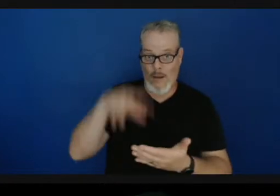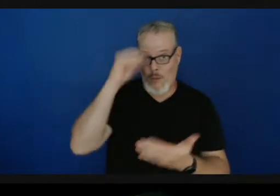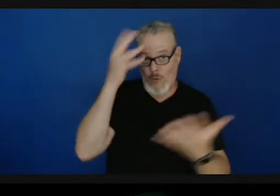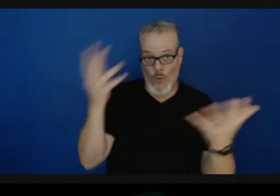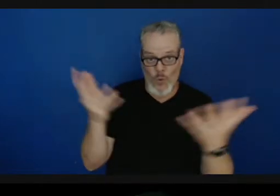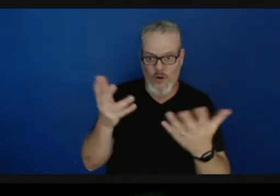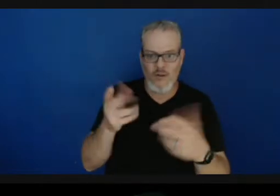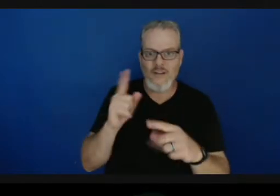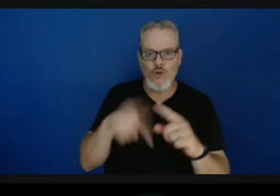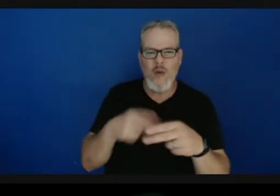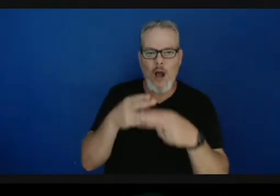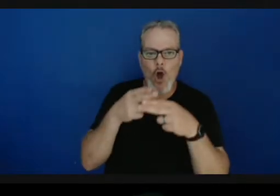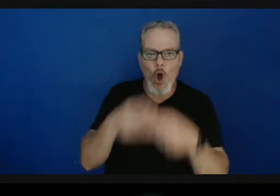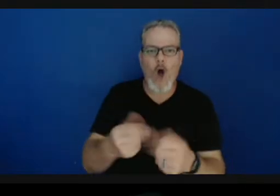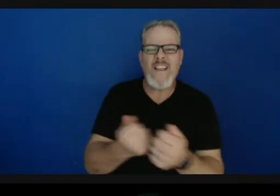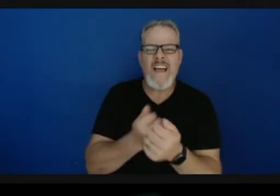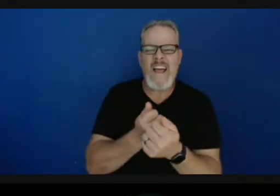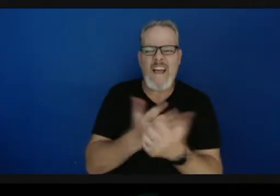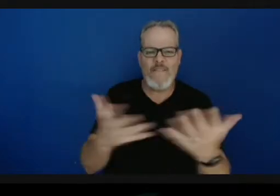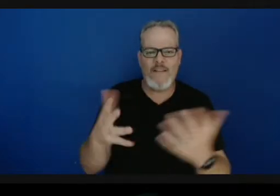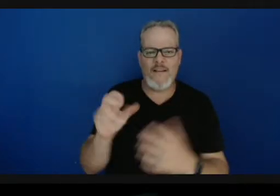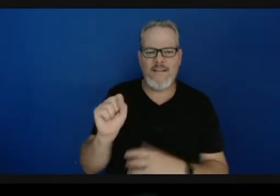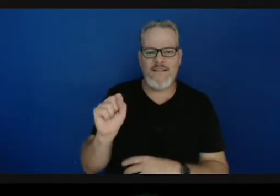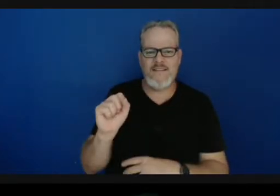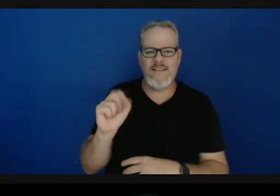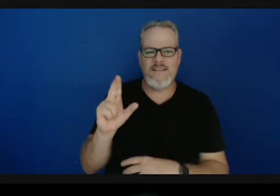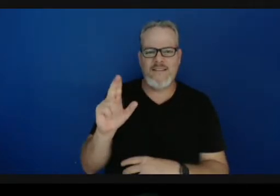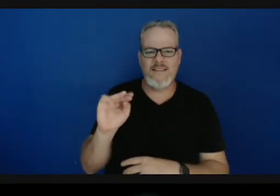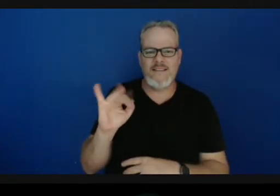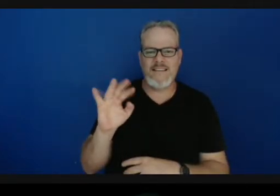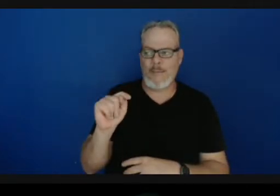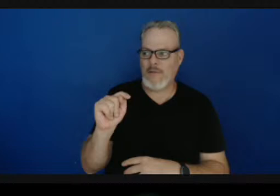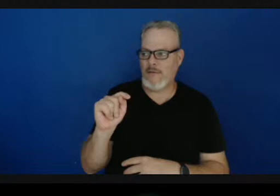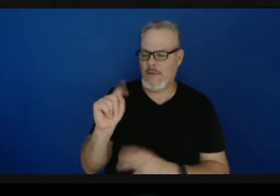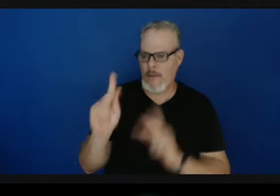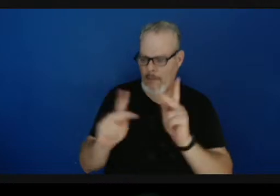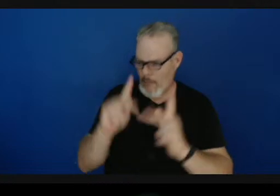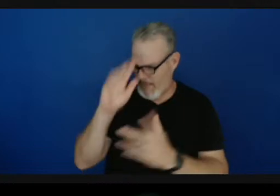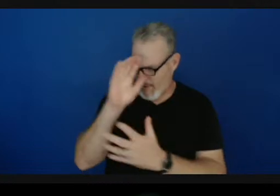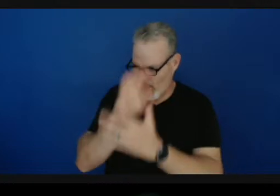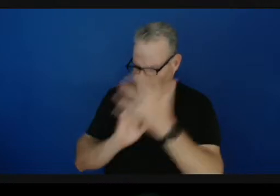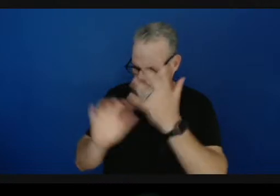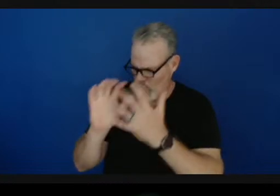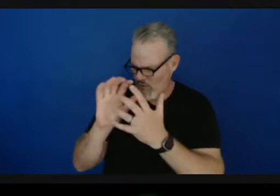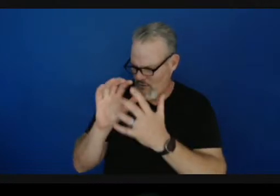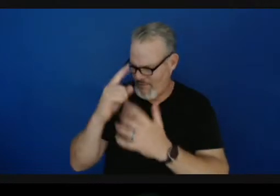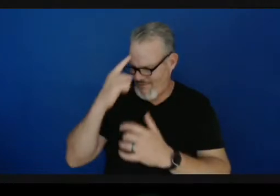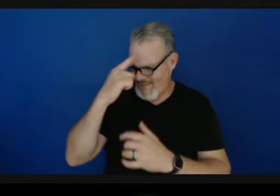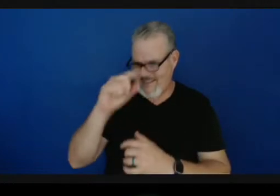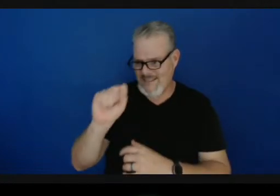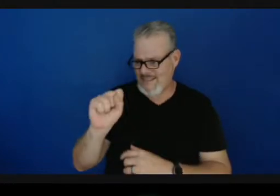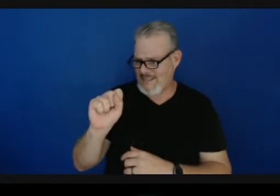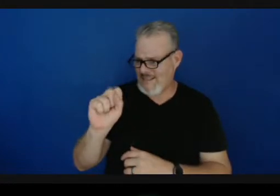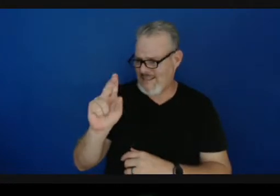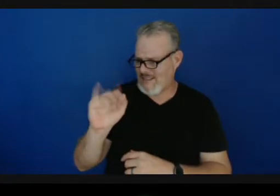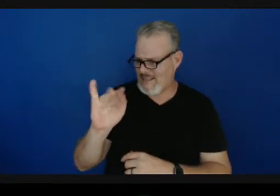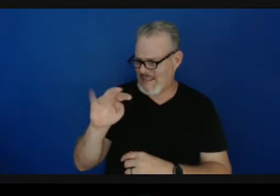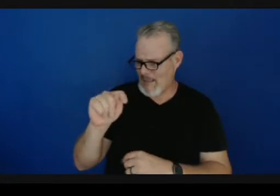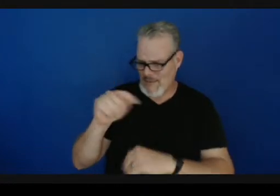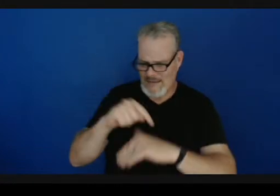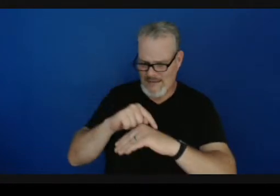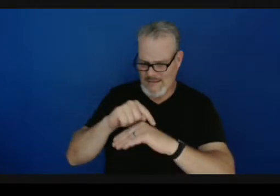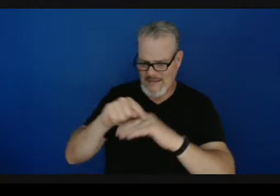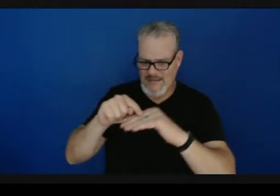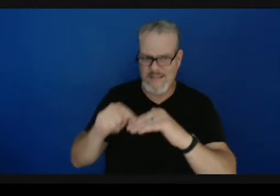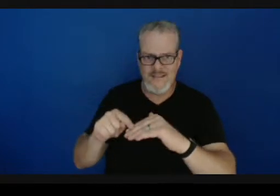need to have some other name for it because that's just too confusing to people, right? Because people think the summit, they think the caldera, and the geologists